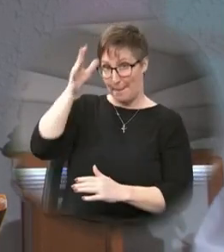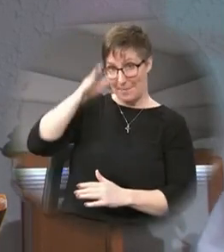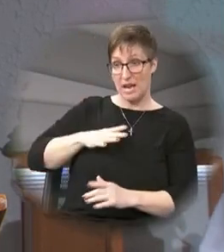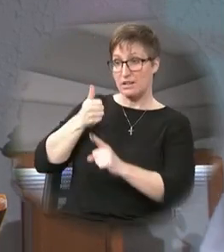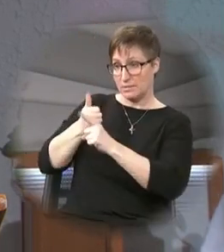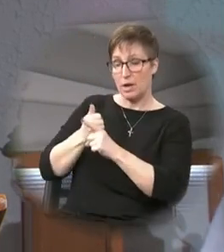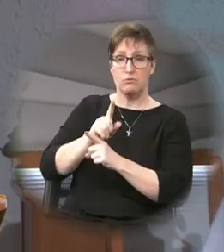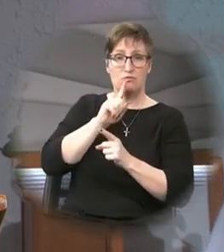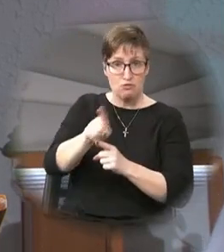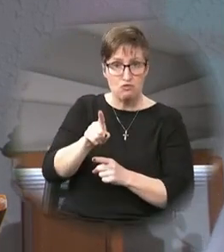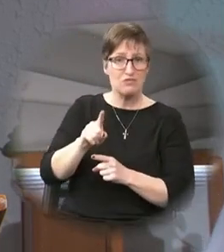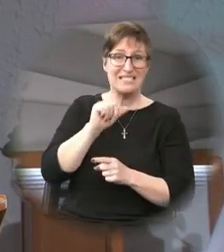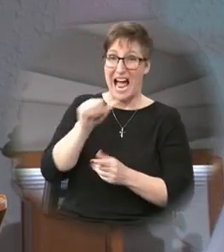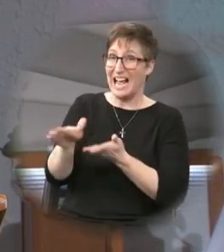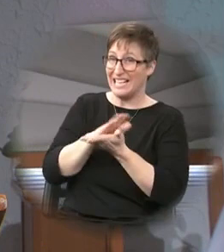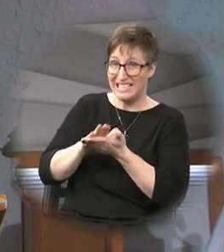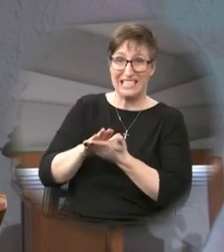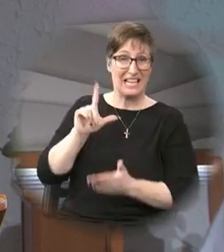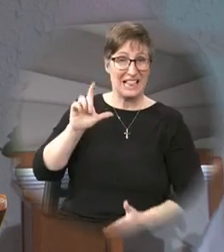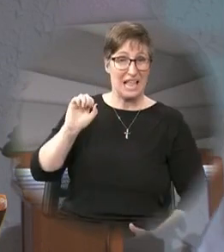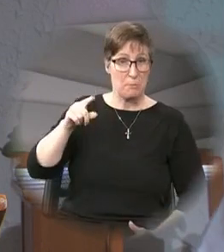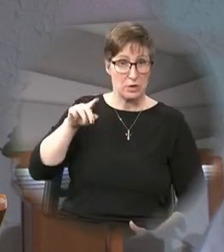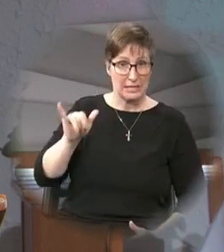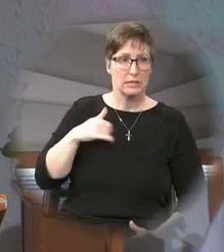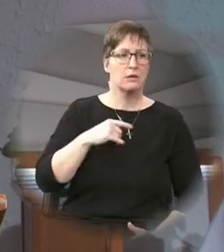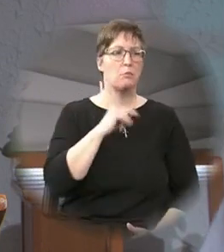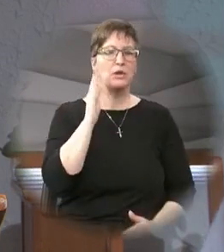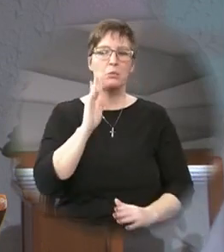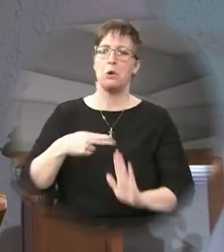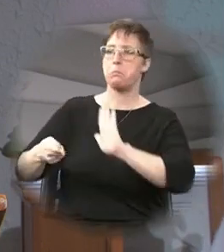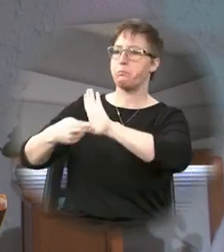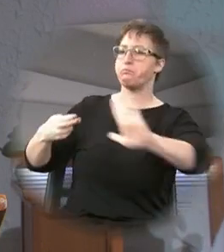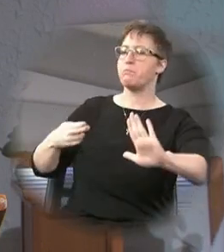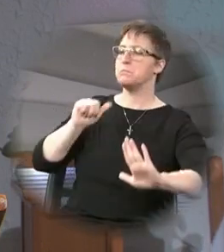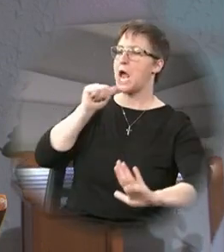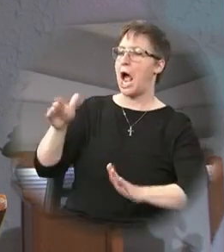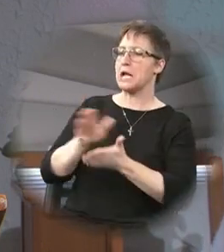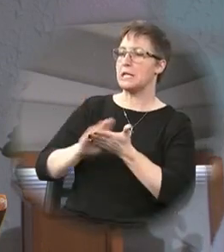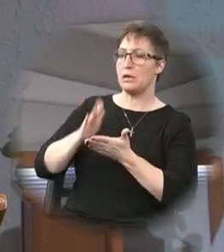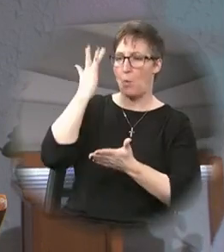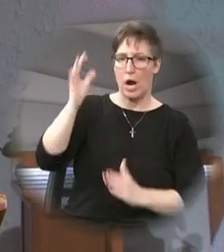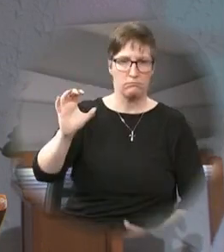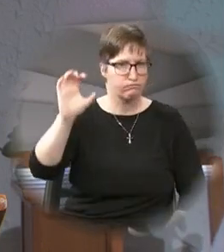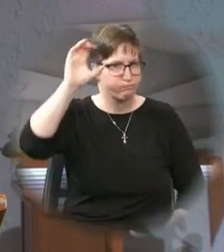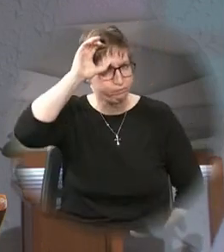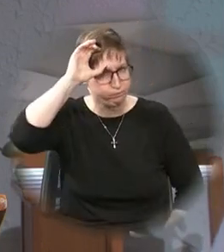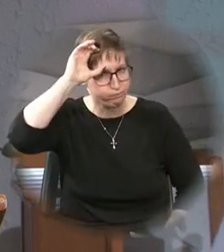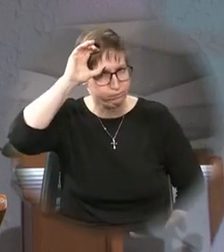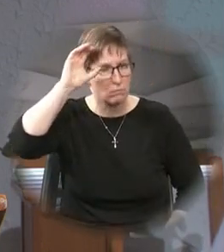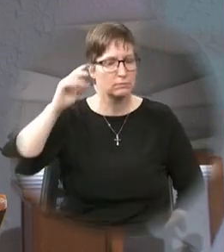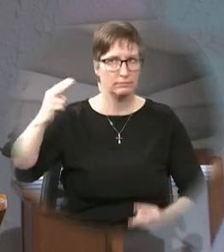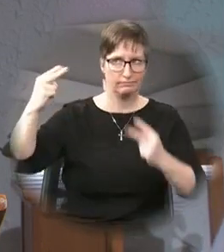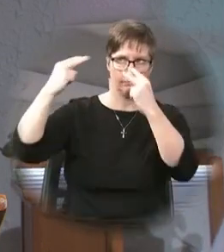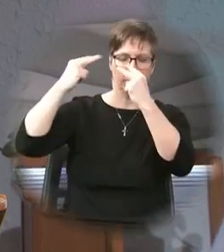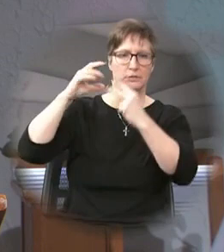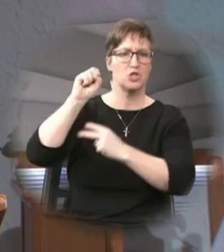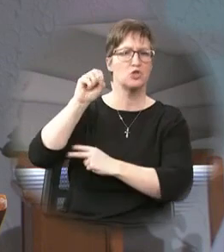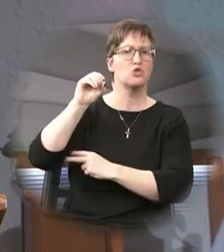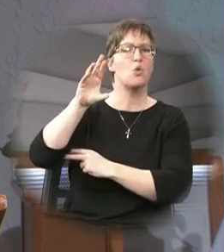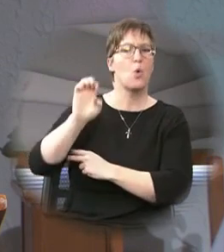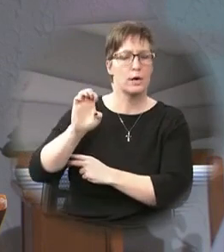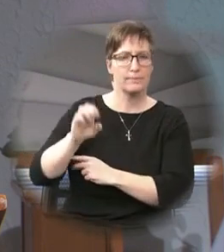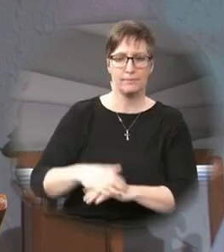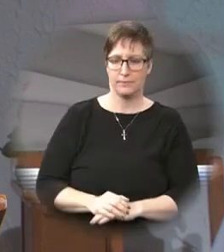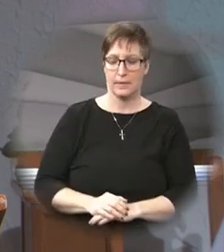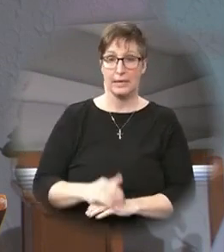leprous and unclean, the priest shall declare him unclean by reason of the sore on his head. The one who bears